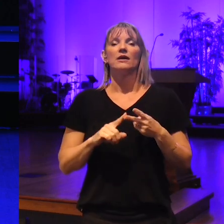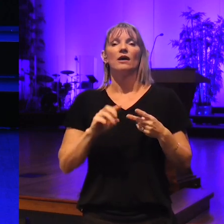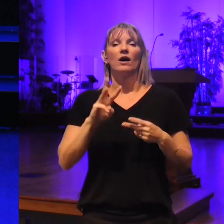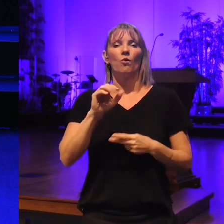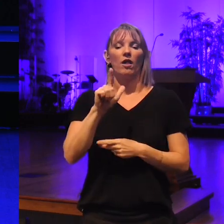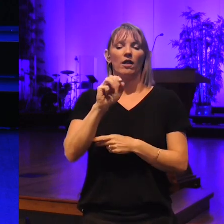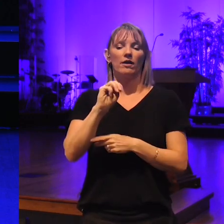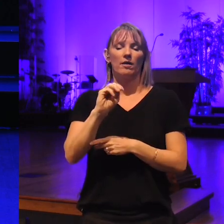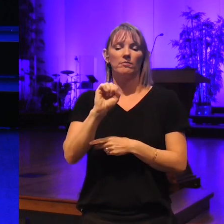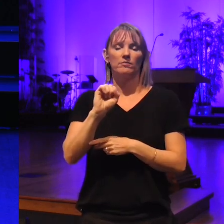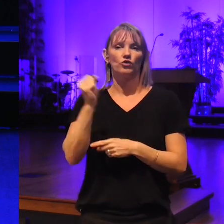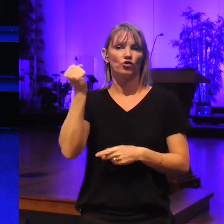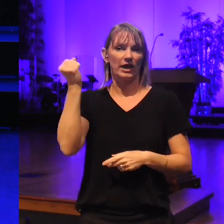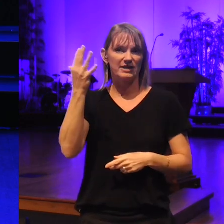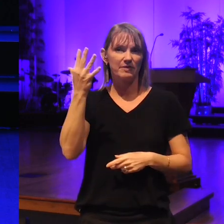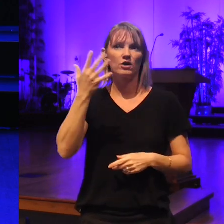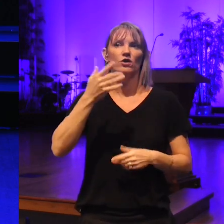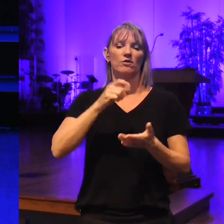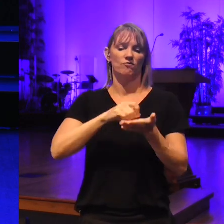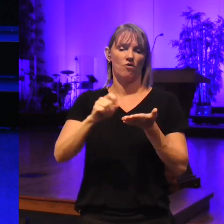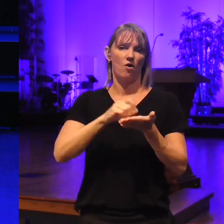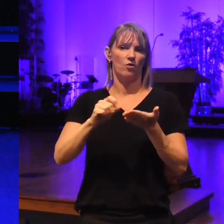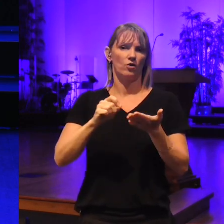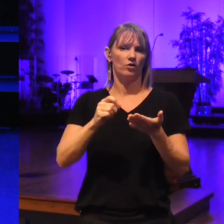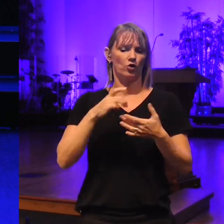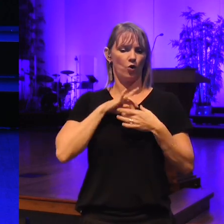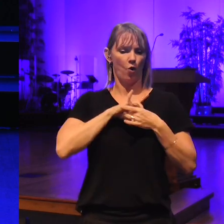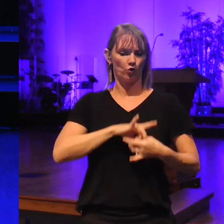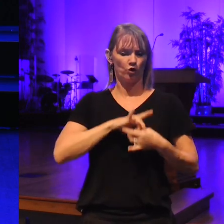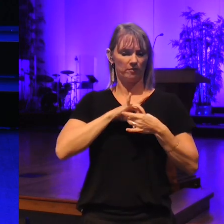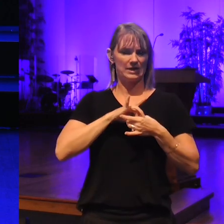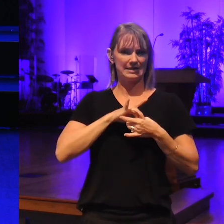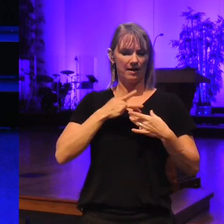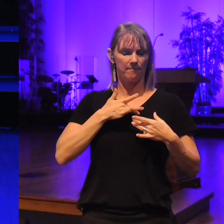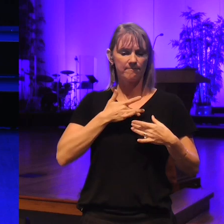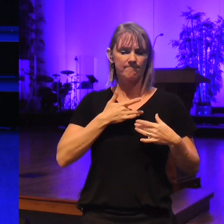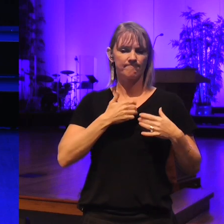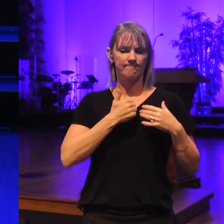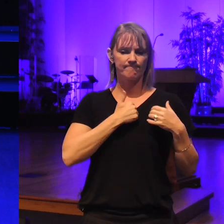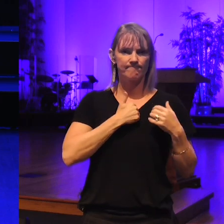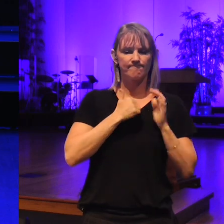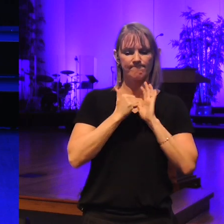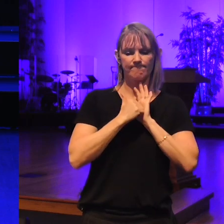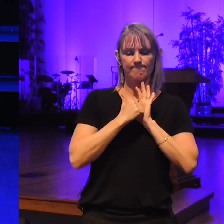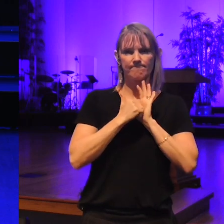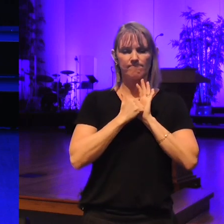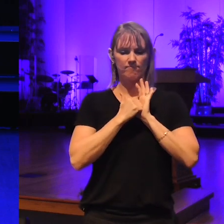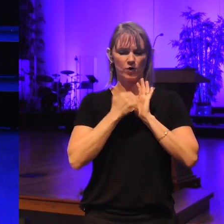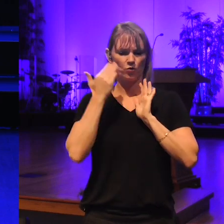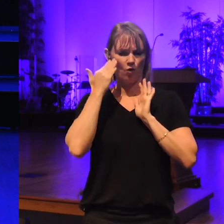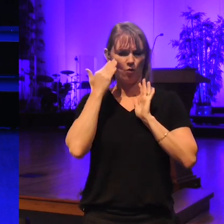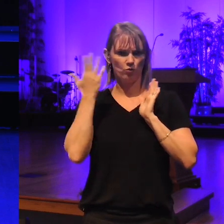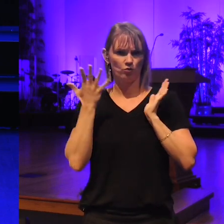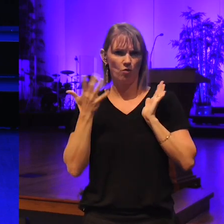William Shakespeare, he wrote, go to your bosom and knock there and ask your heart what it does know.